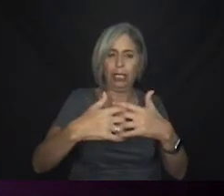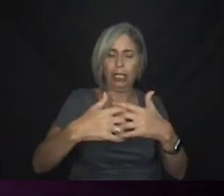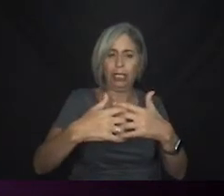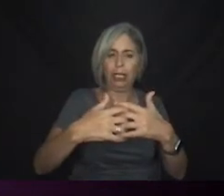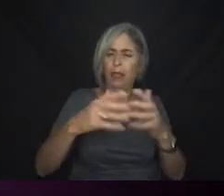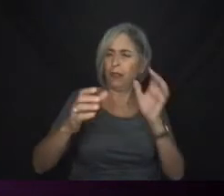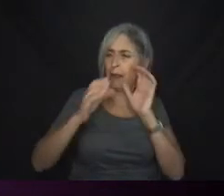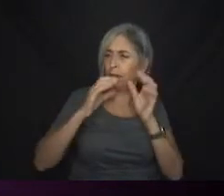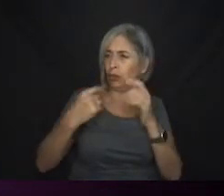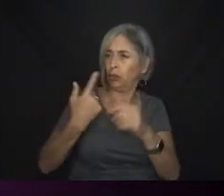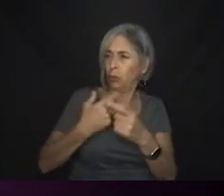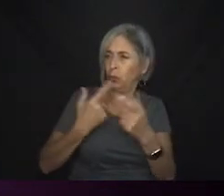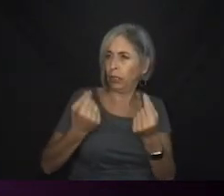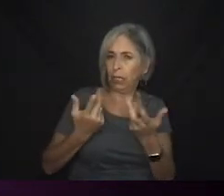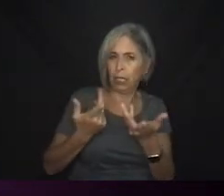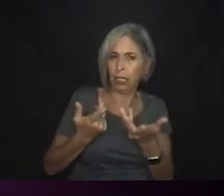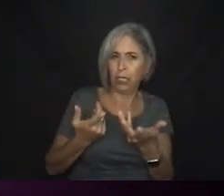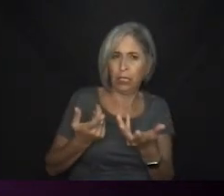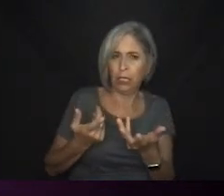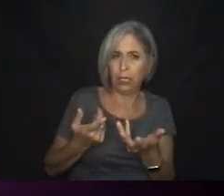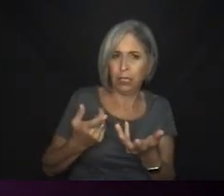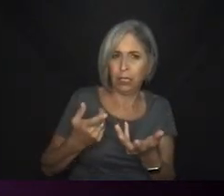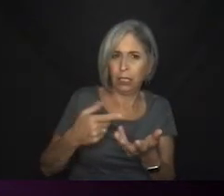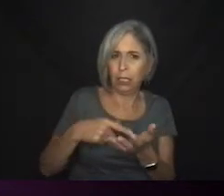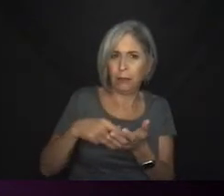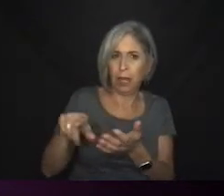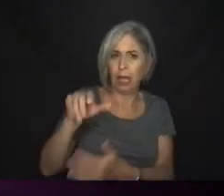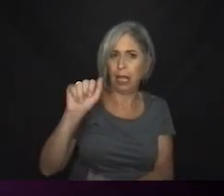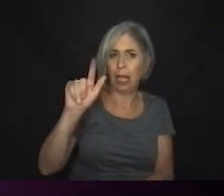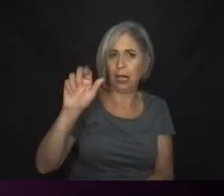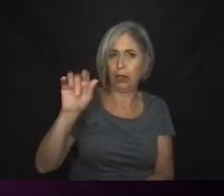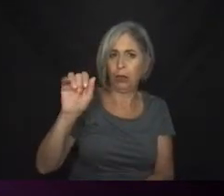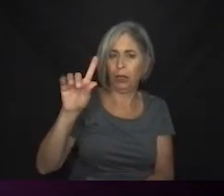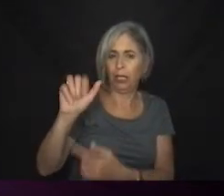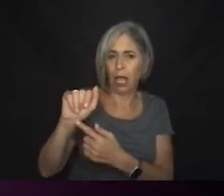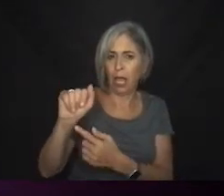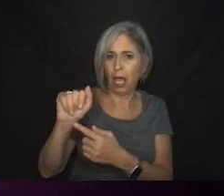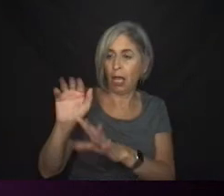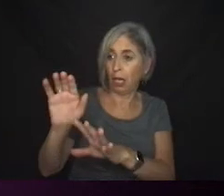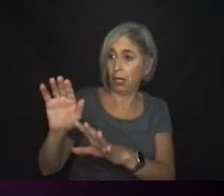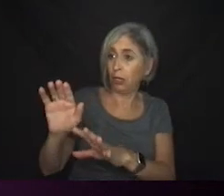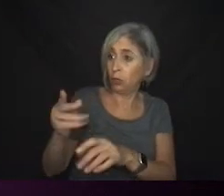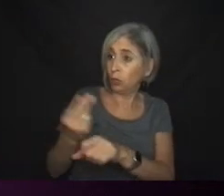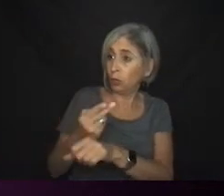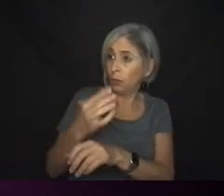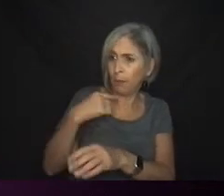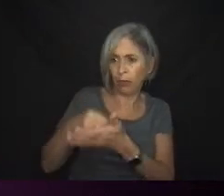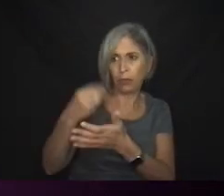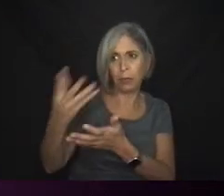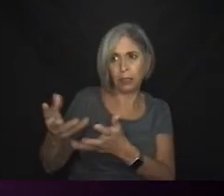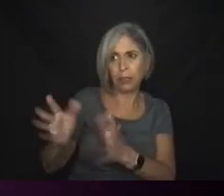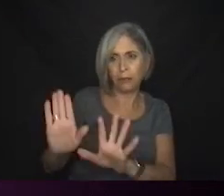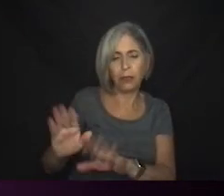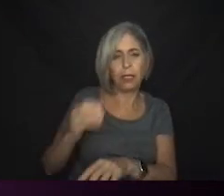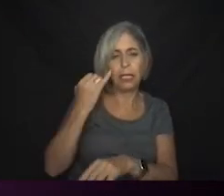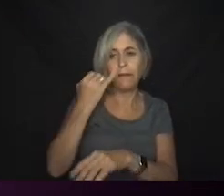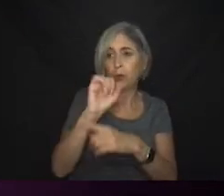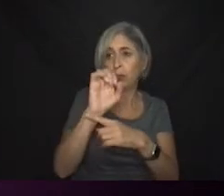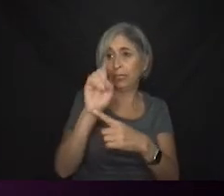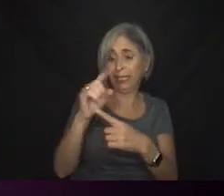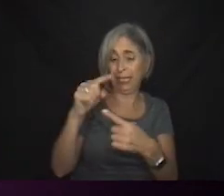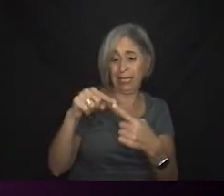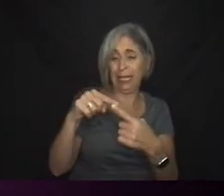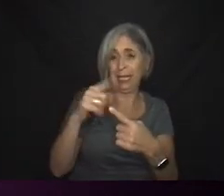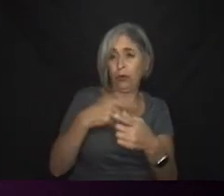oh, what do we do? Do we just kind of pay Algolia? But that gets expensive. Not dissing Algolia. You can use Algolia if you want. Chances are, if you're a seed stage startup,